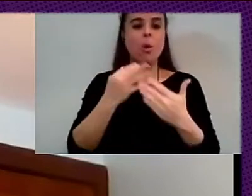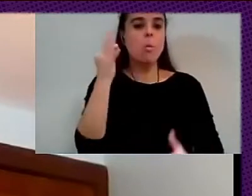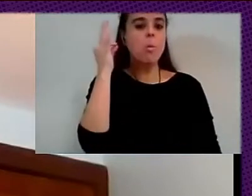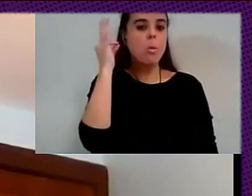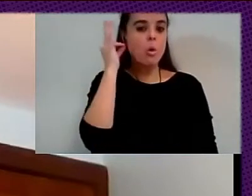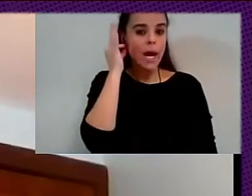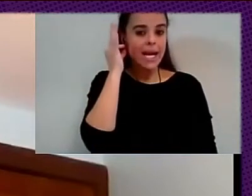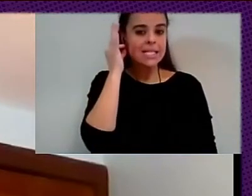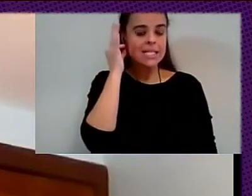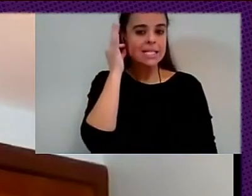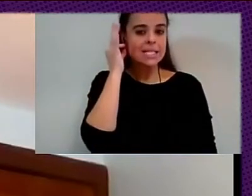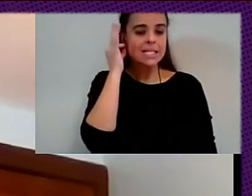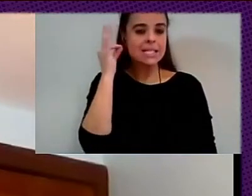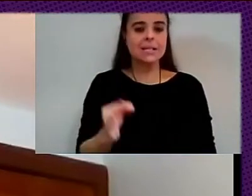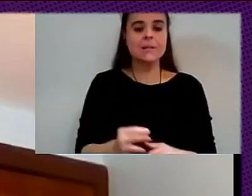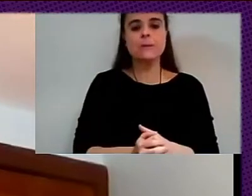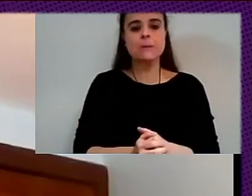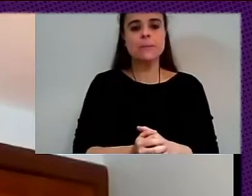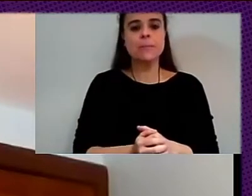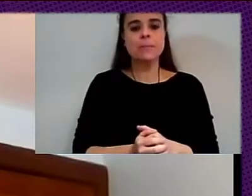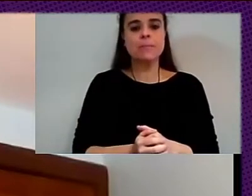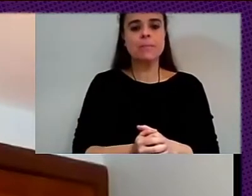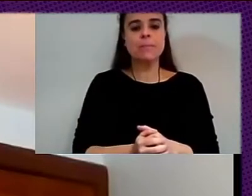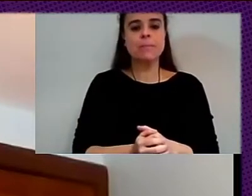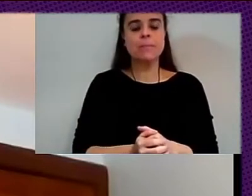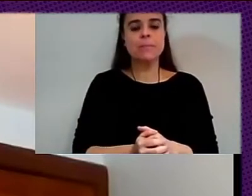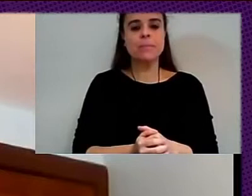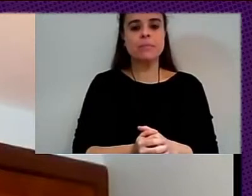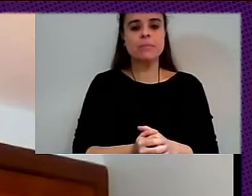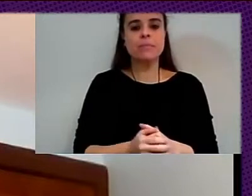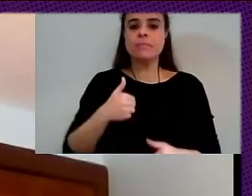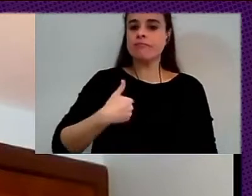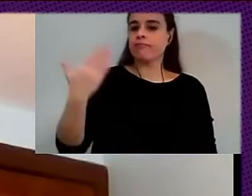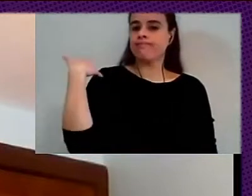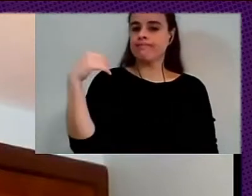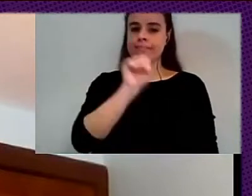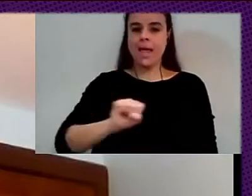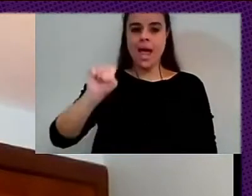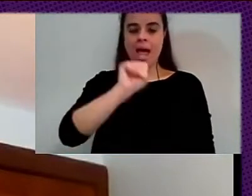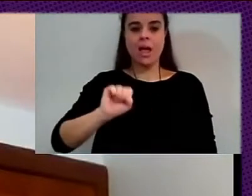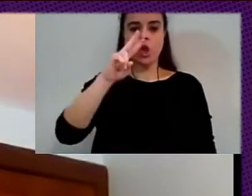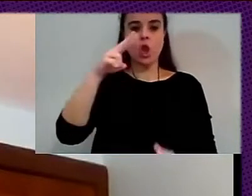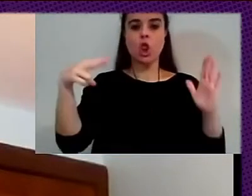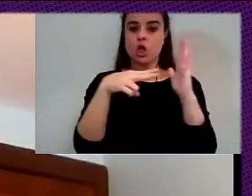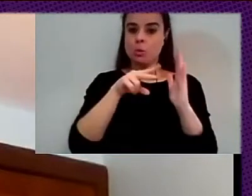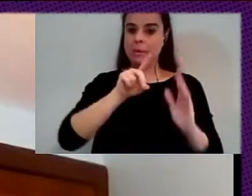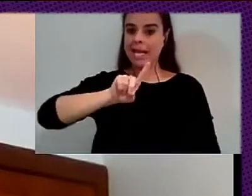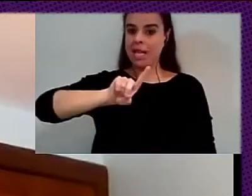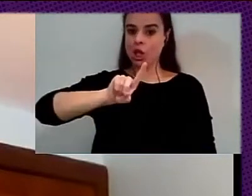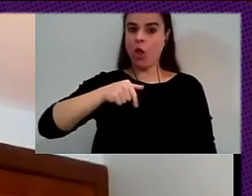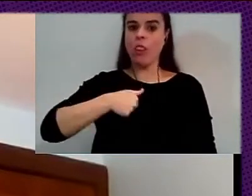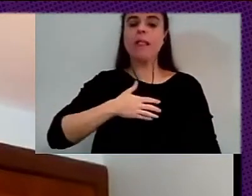States, this is now around 2012, to study digital technology. And within the United